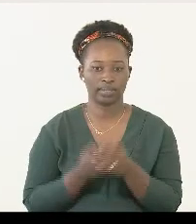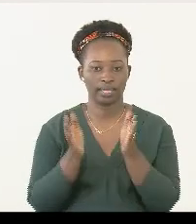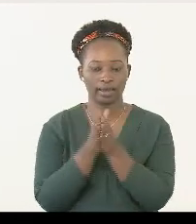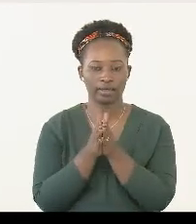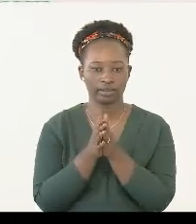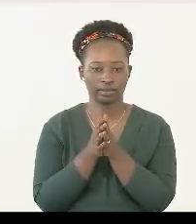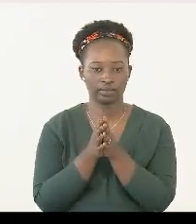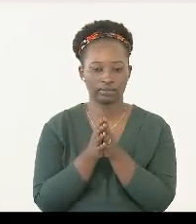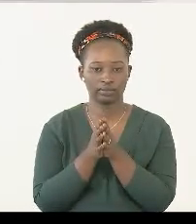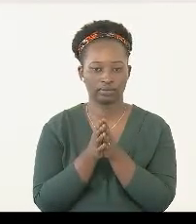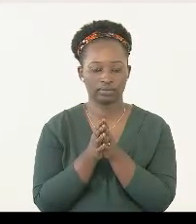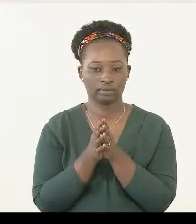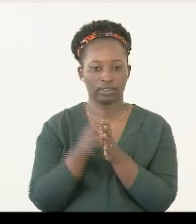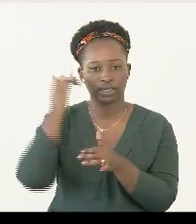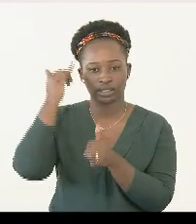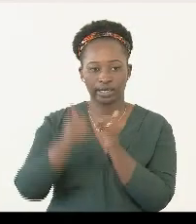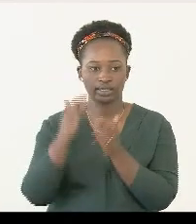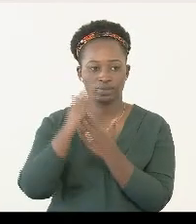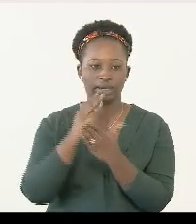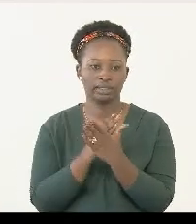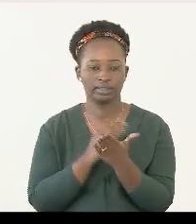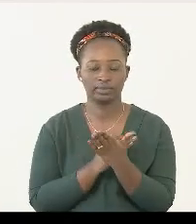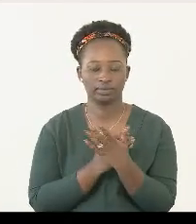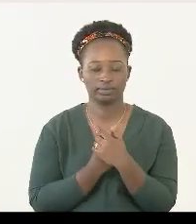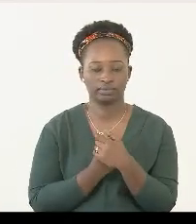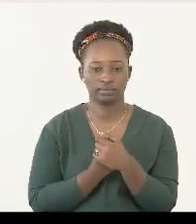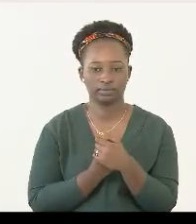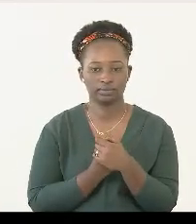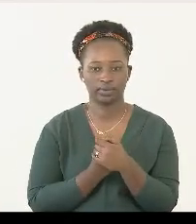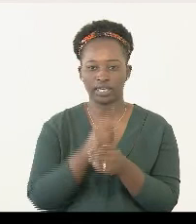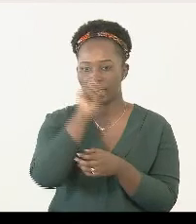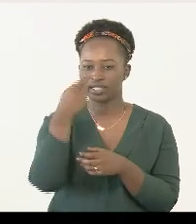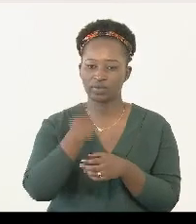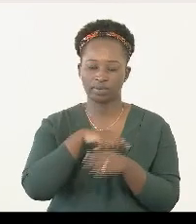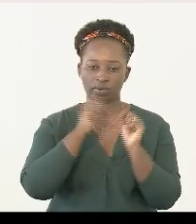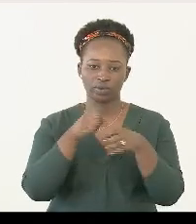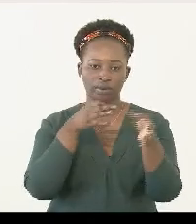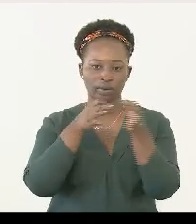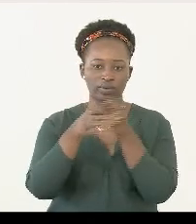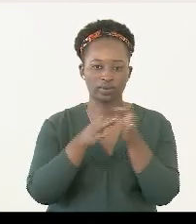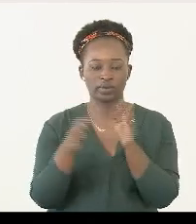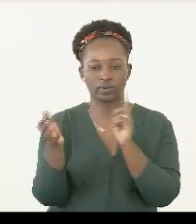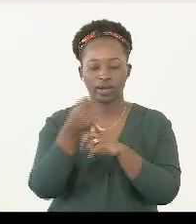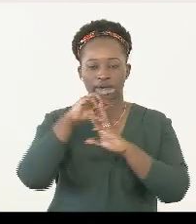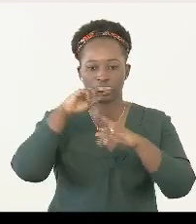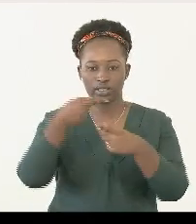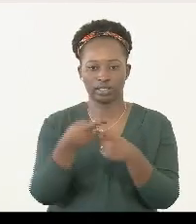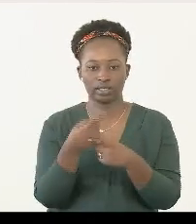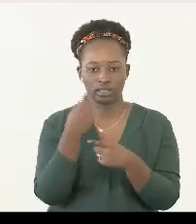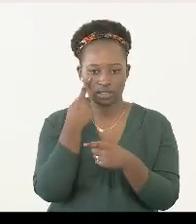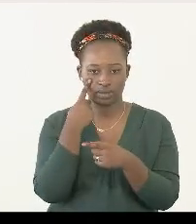And the last part, are we able to describe and explain the results found in